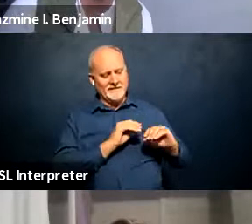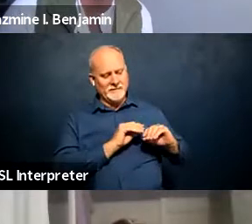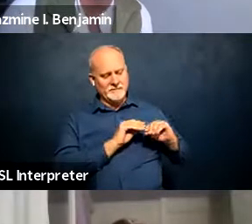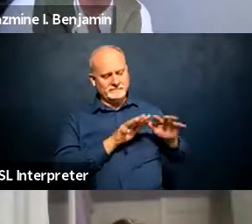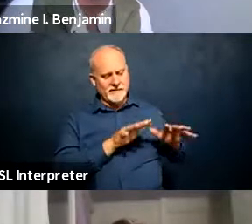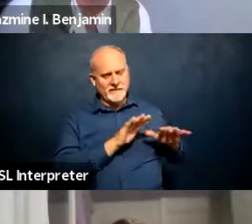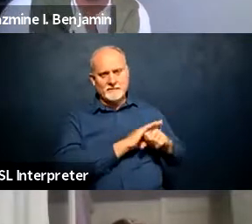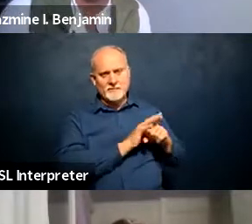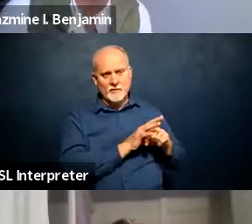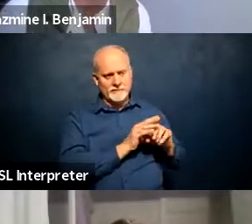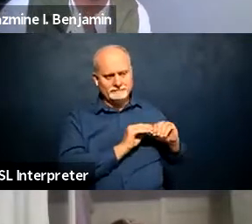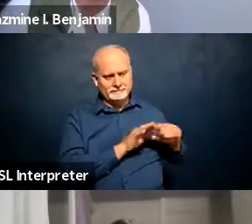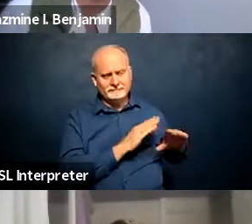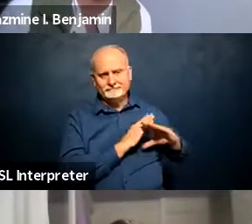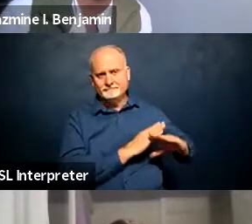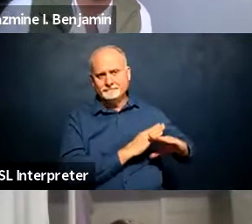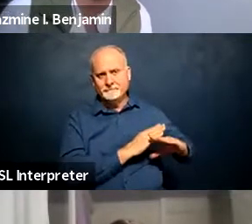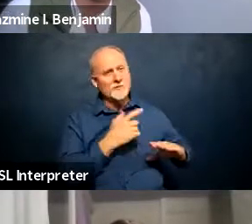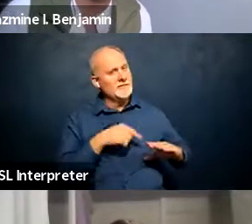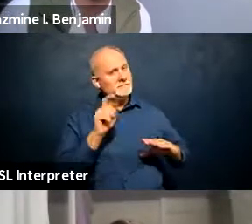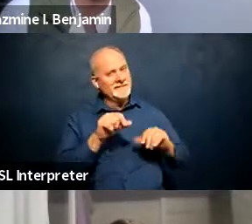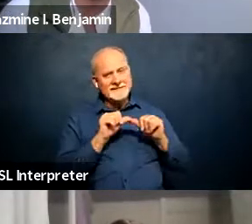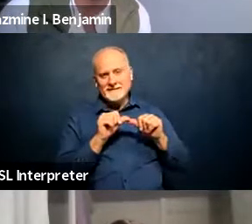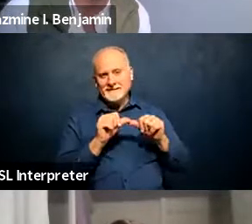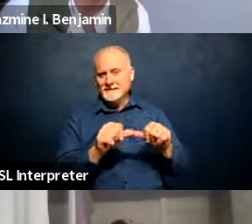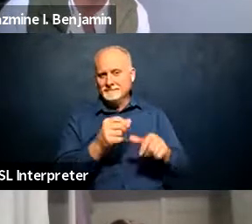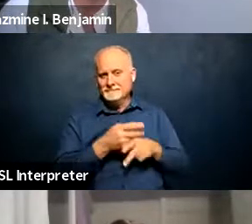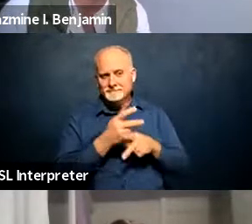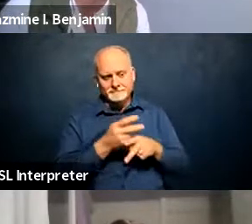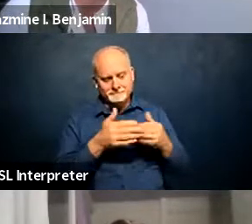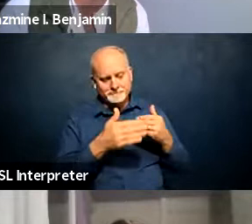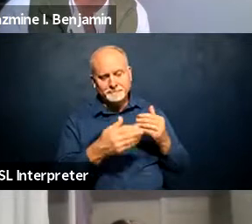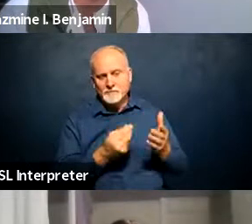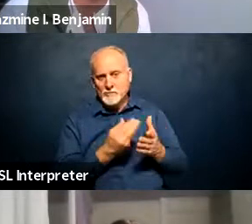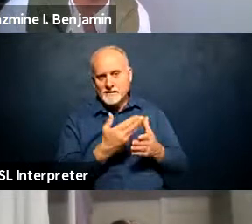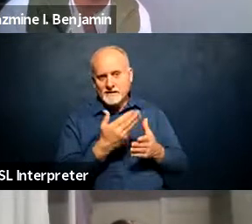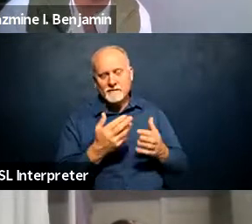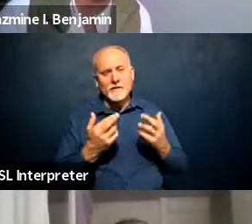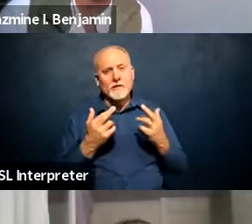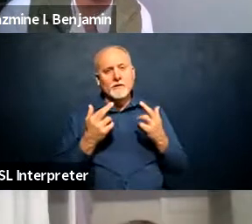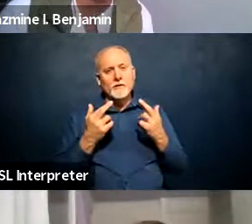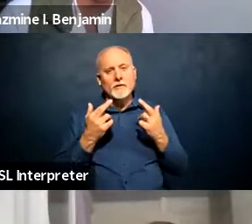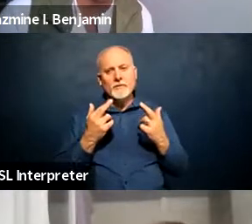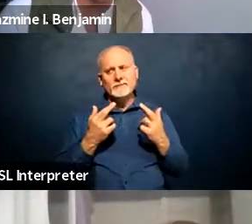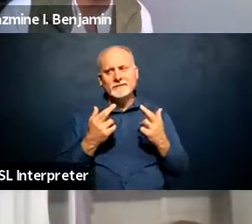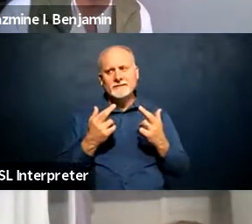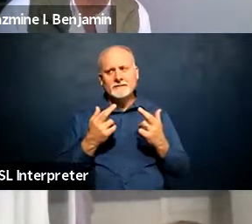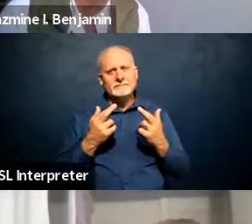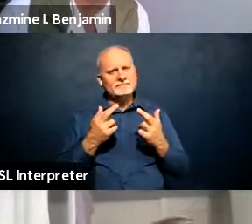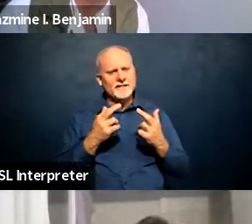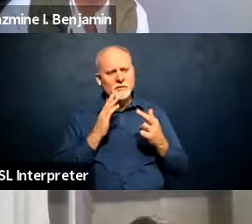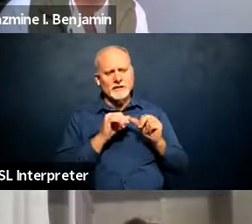on our campus, and we absolutely have to keep that momentum going during the spring and hopefully not too much long